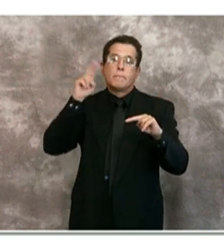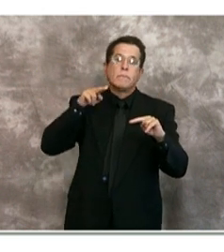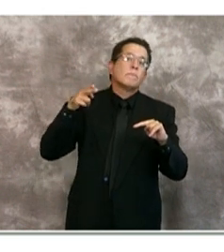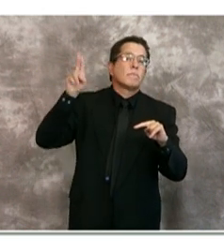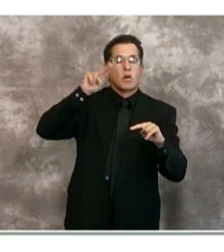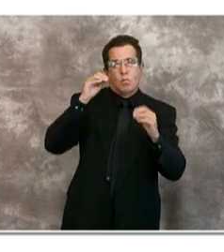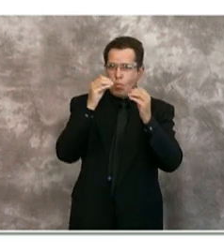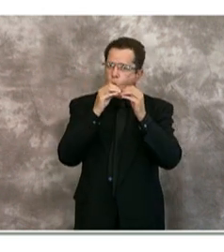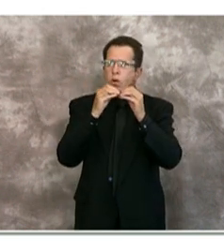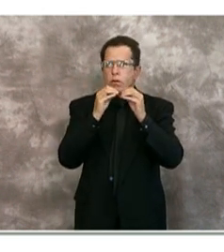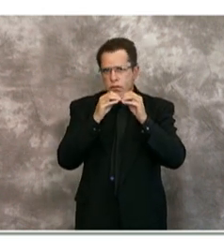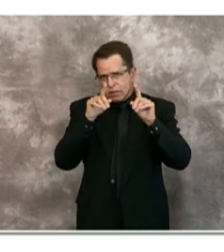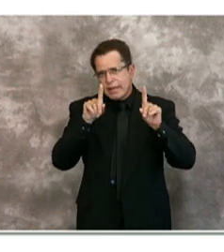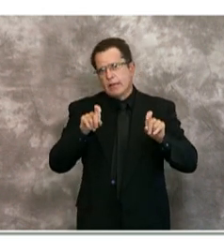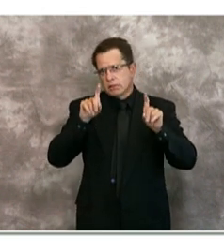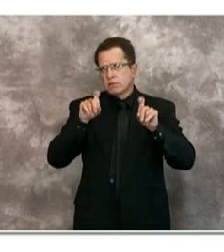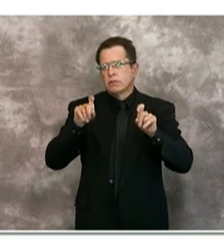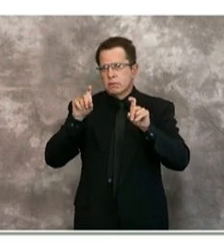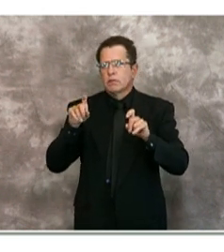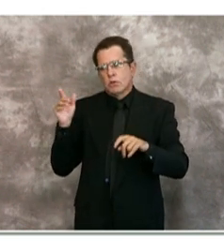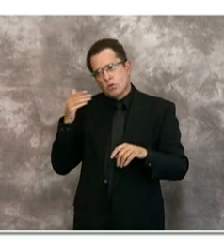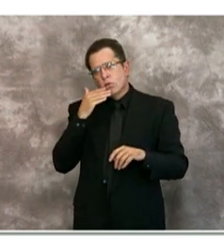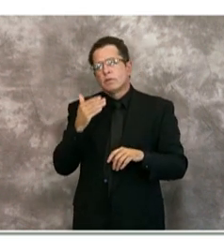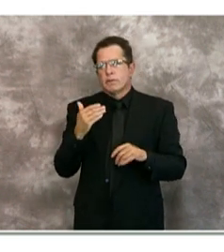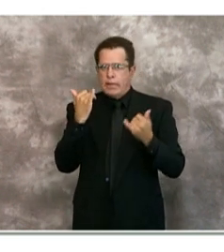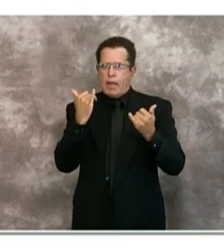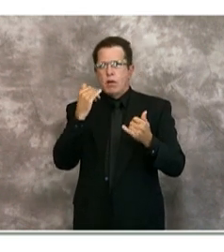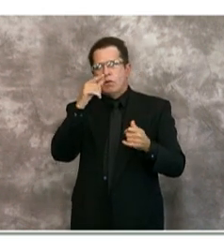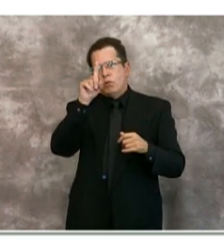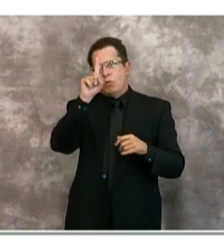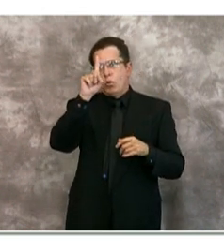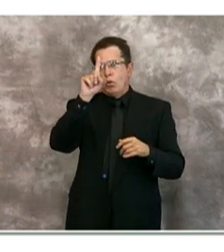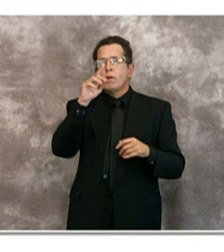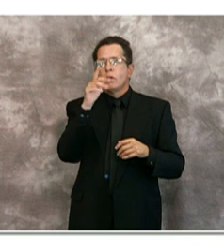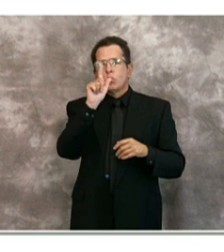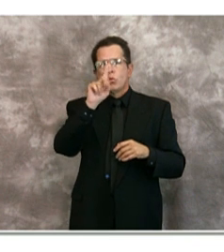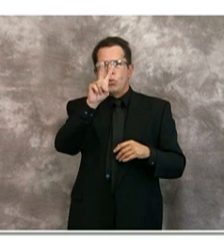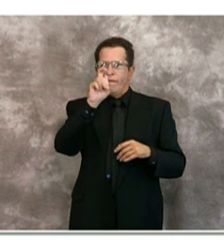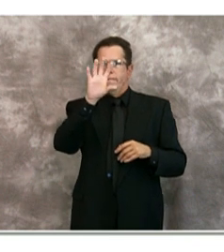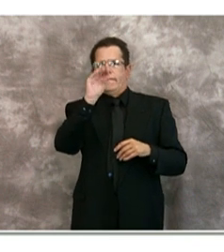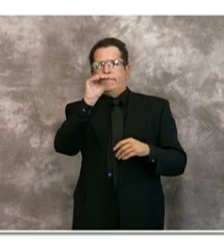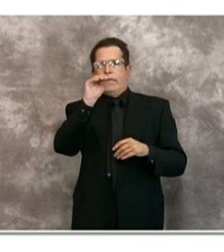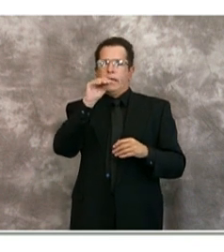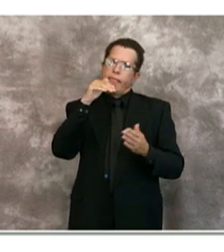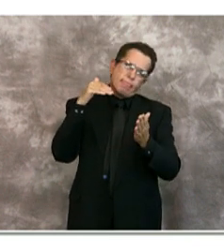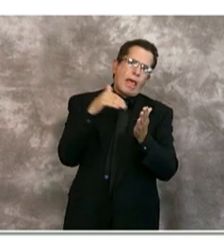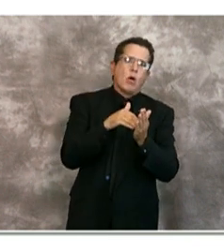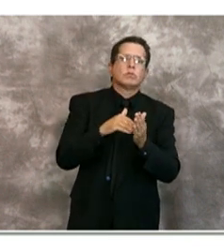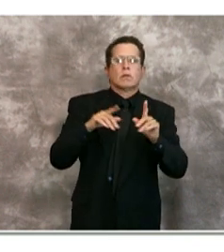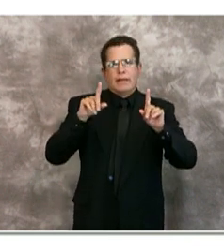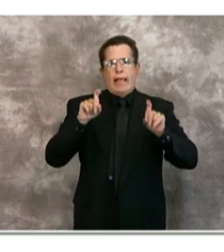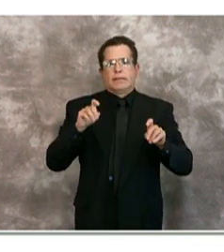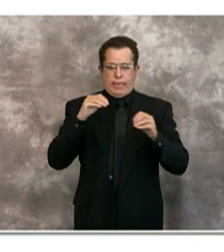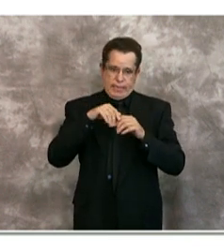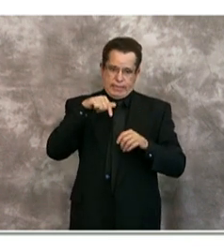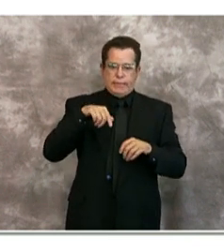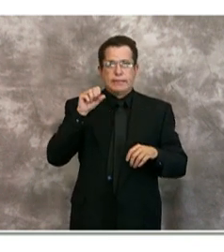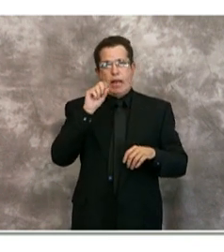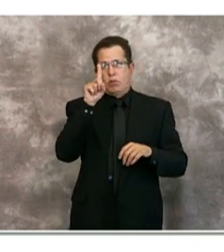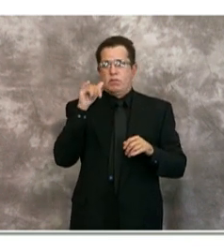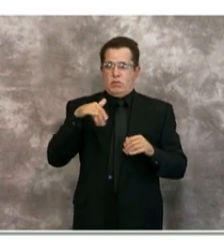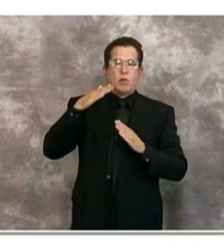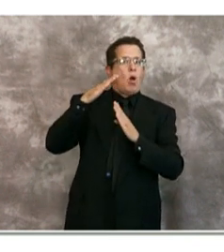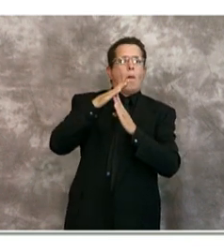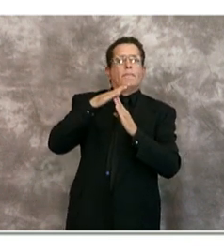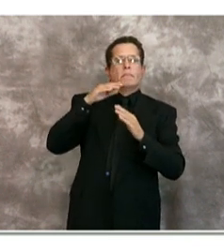to have more testing, but we're approaching 250,000 total tests in San Diego County, which puts us in the top tier per capita